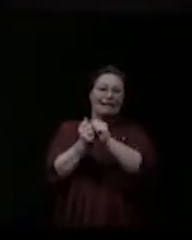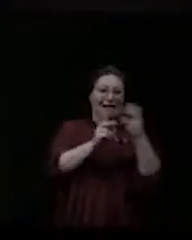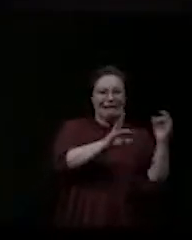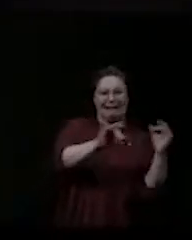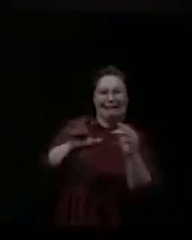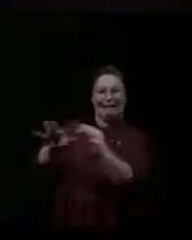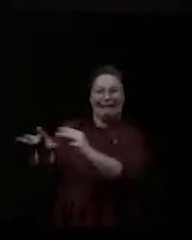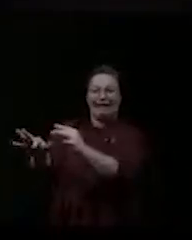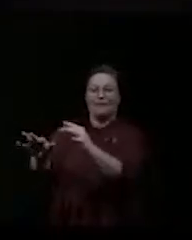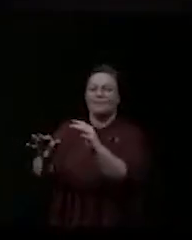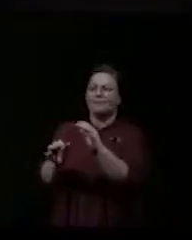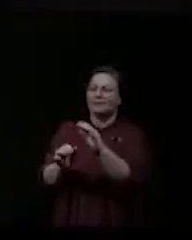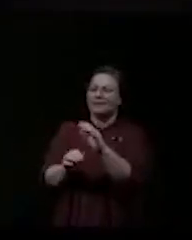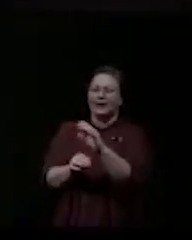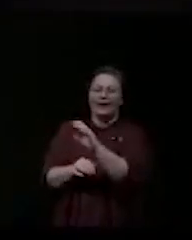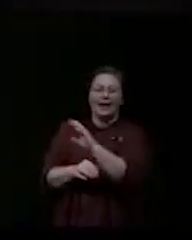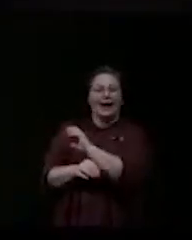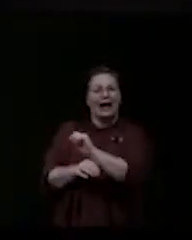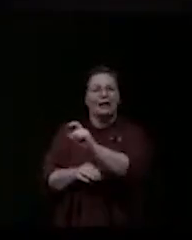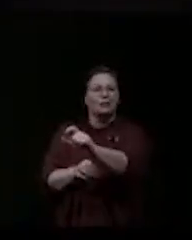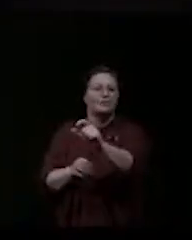who has,